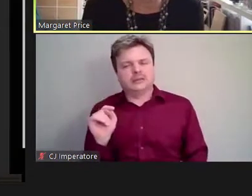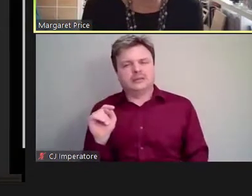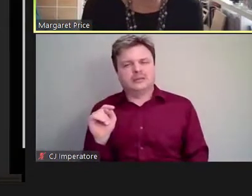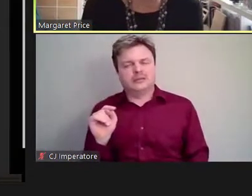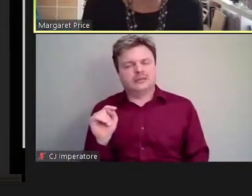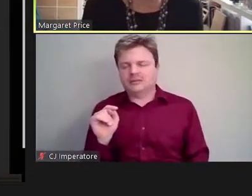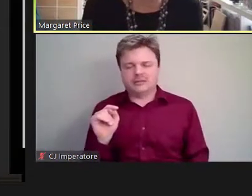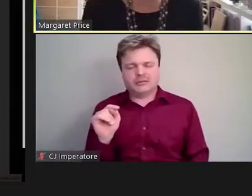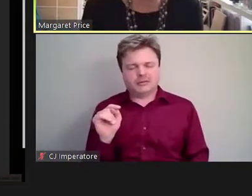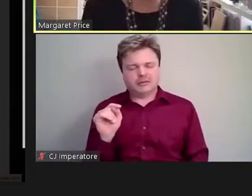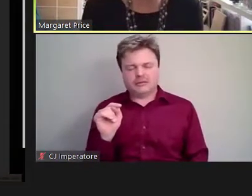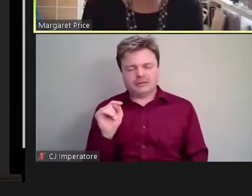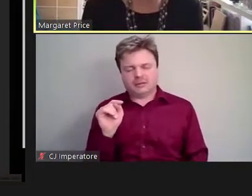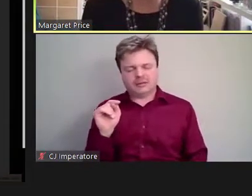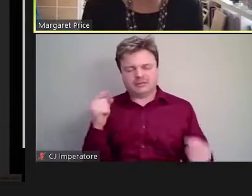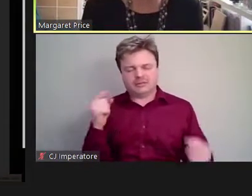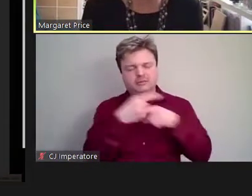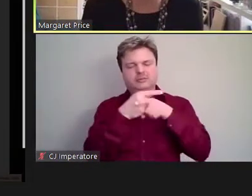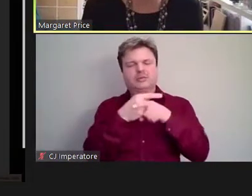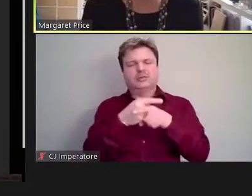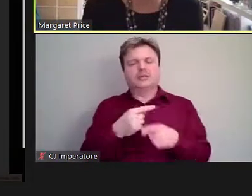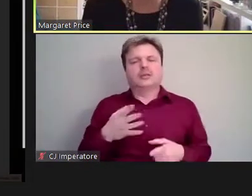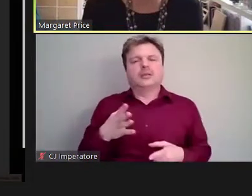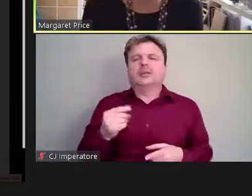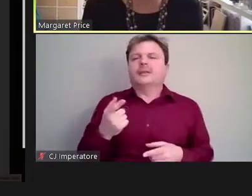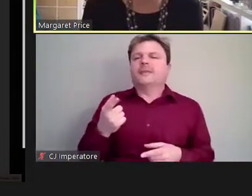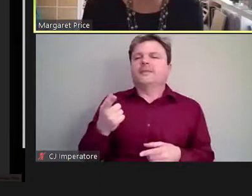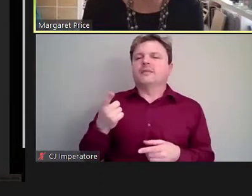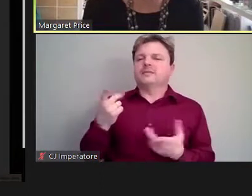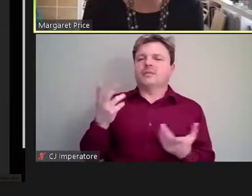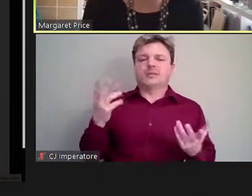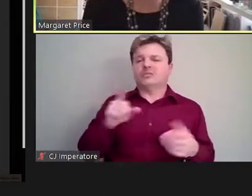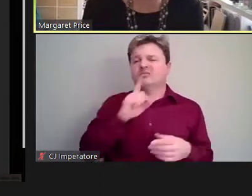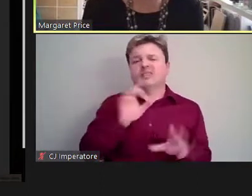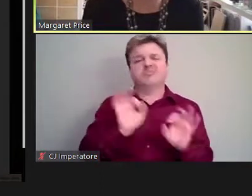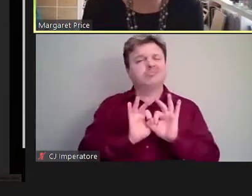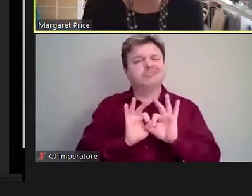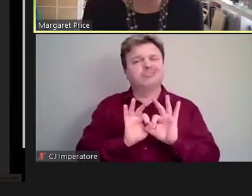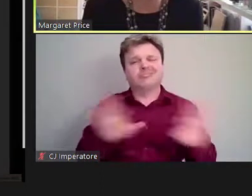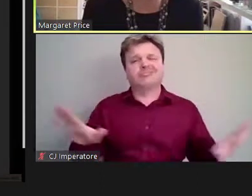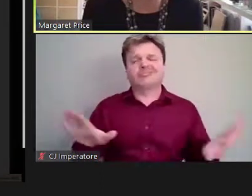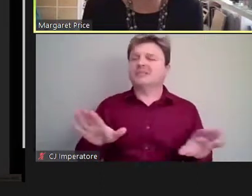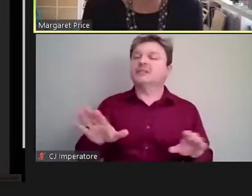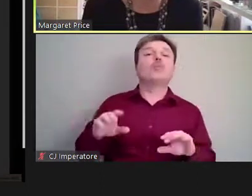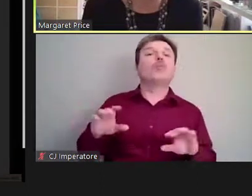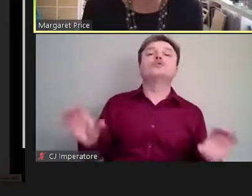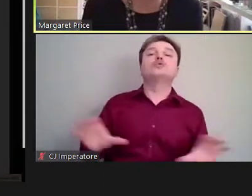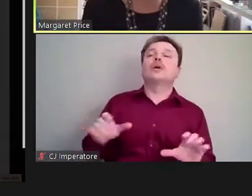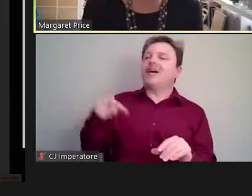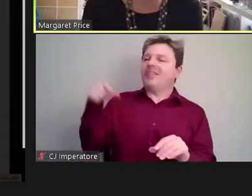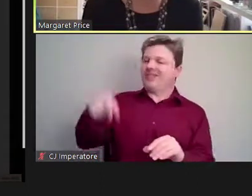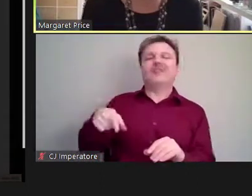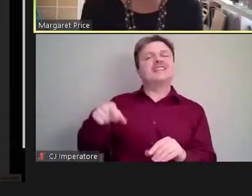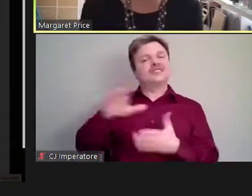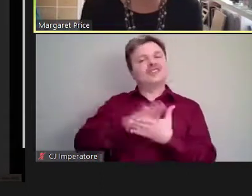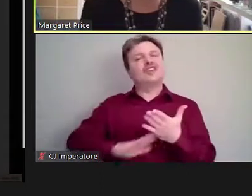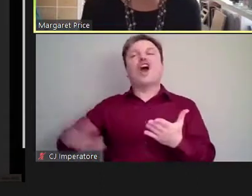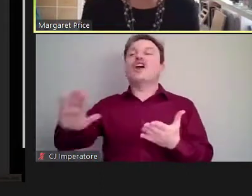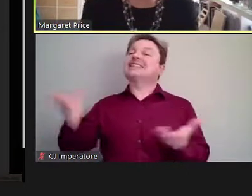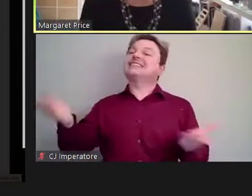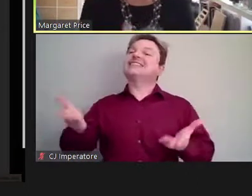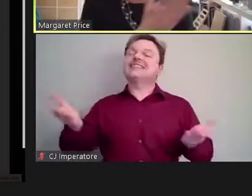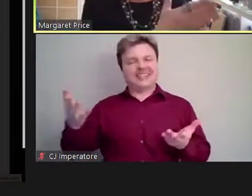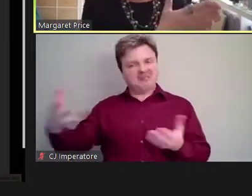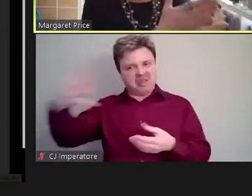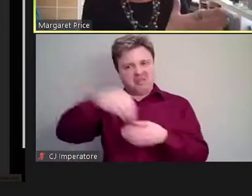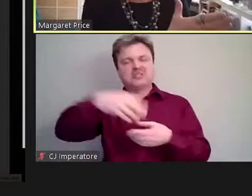It isn't just an empty exercise to say, this is a very inclusive campus. It actually is also an action